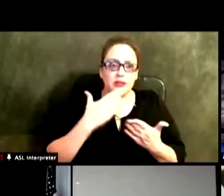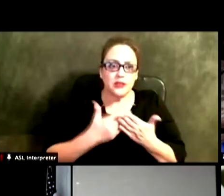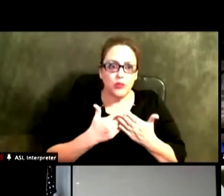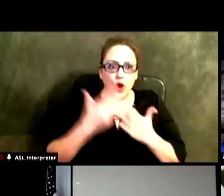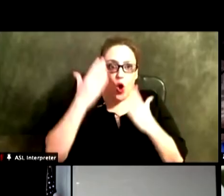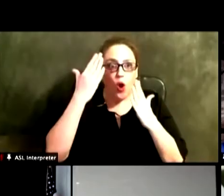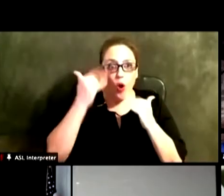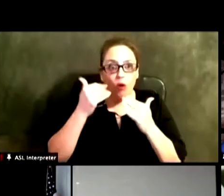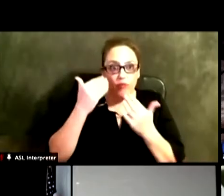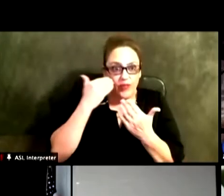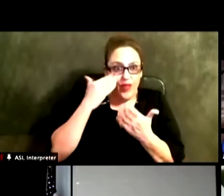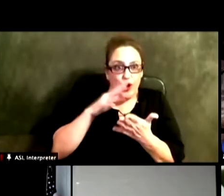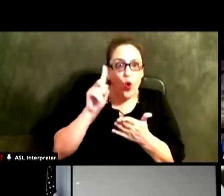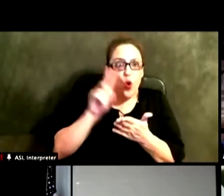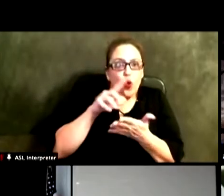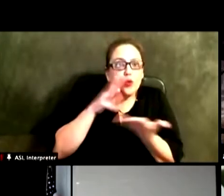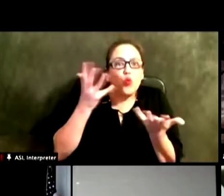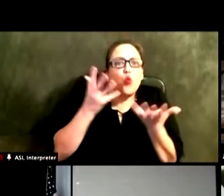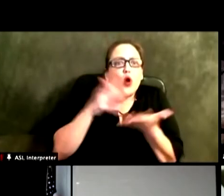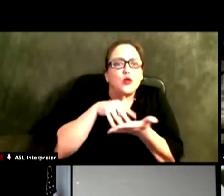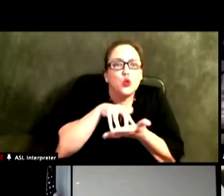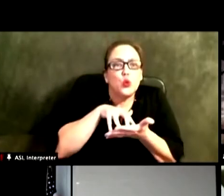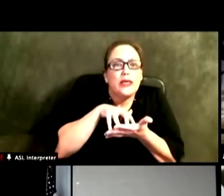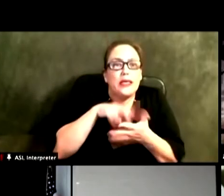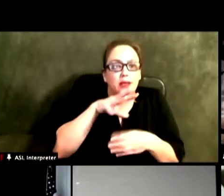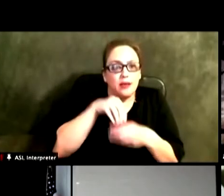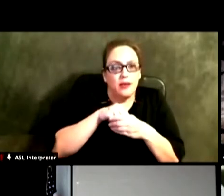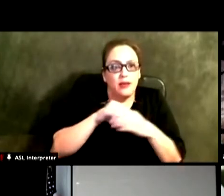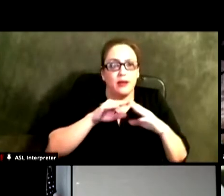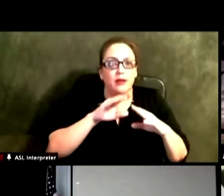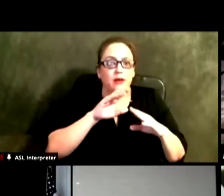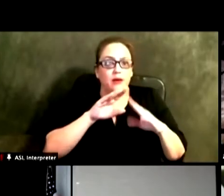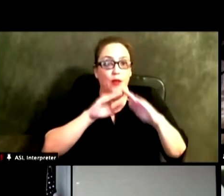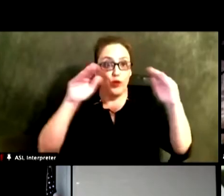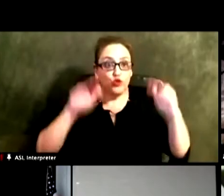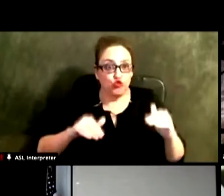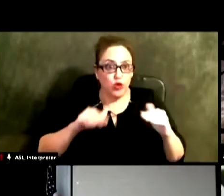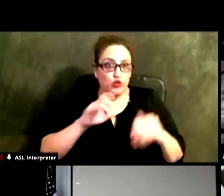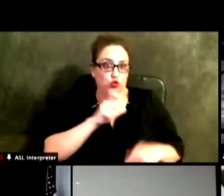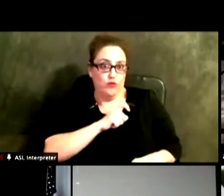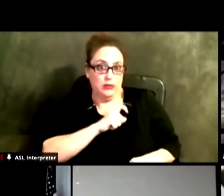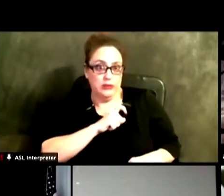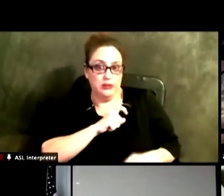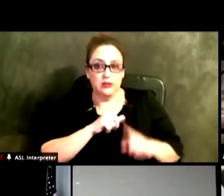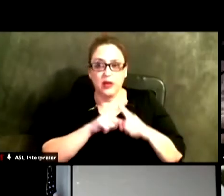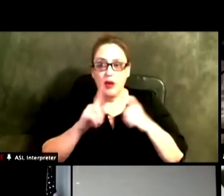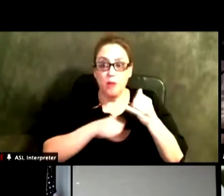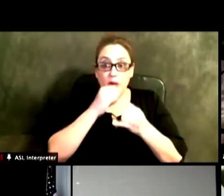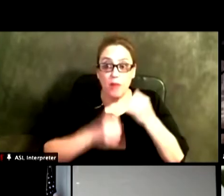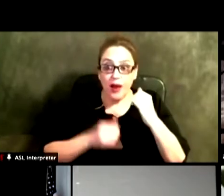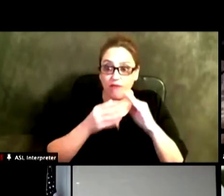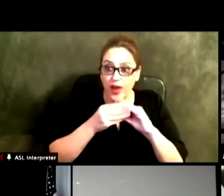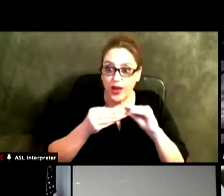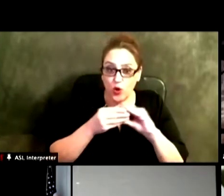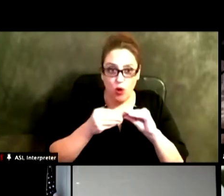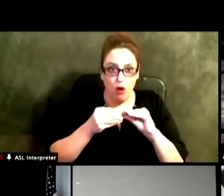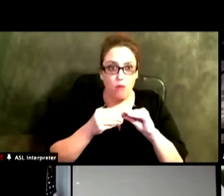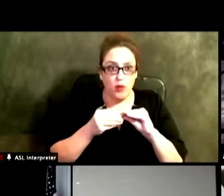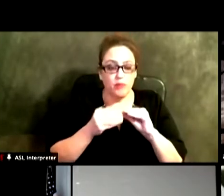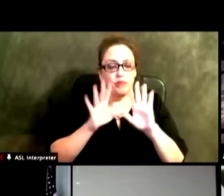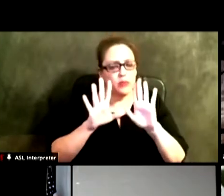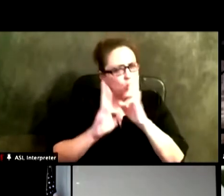are in policing structures. The final comment is, with all due respect, I don't